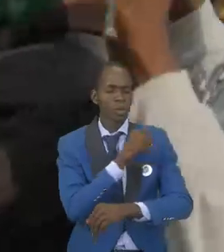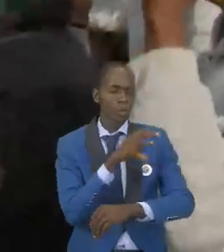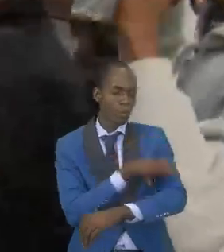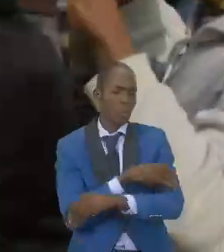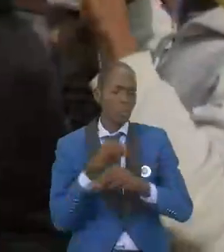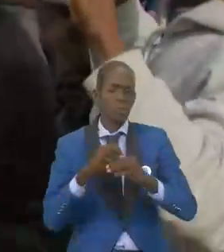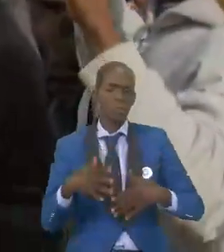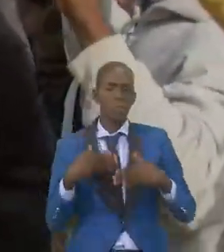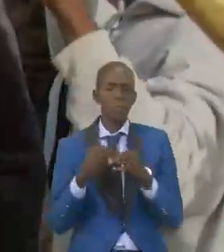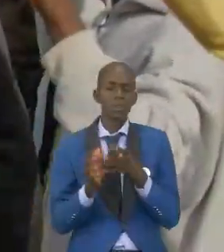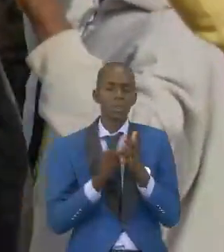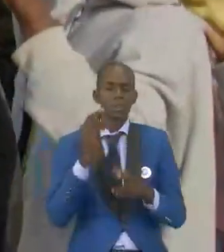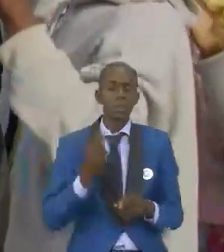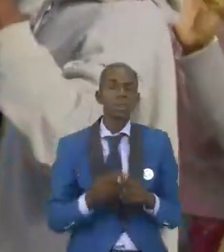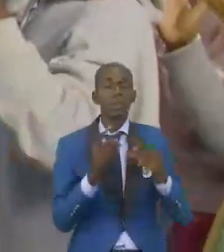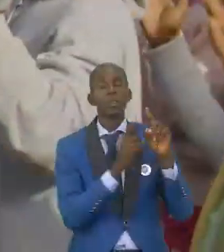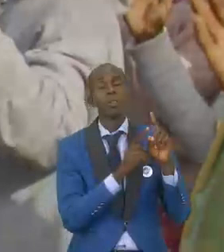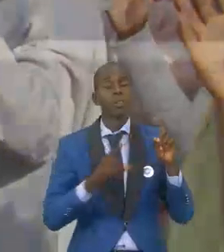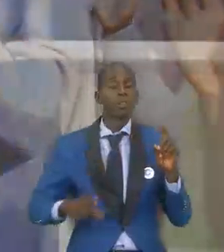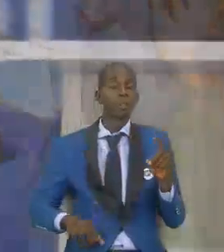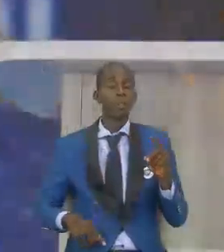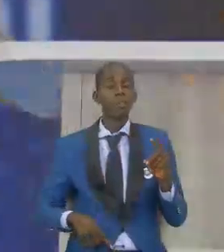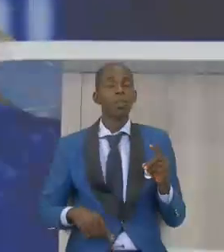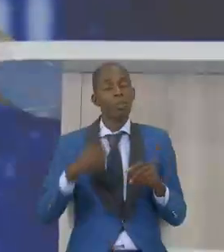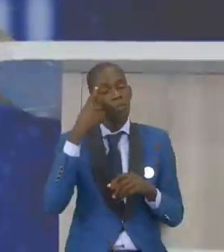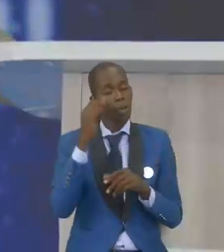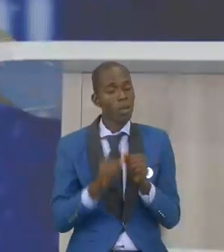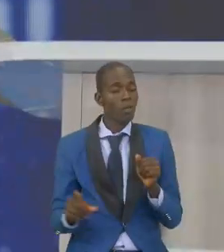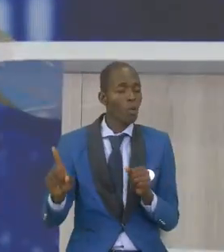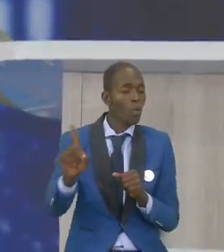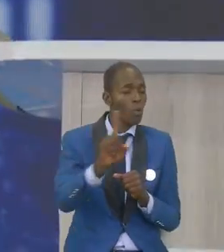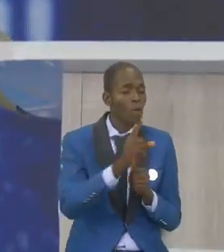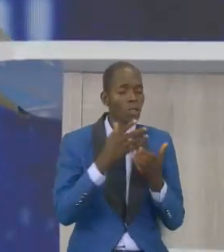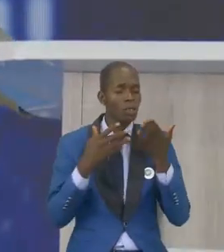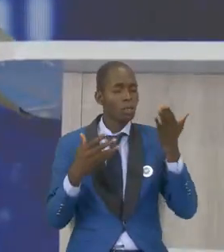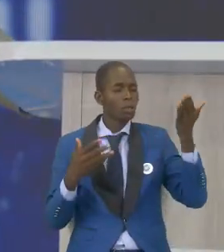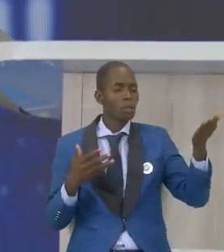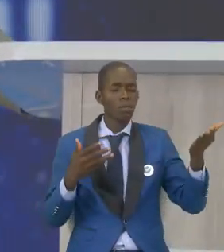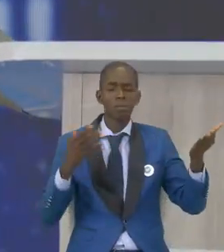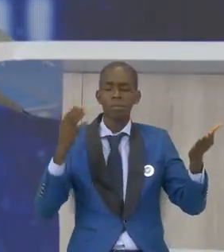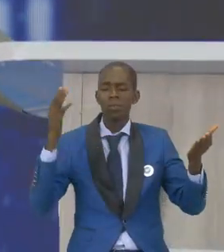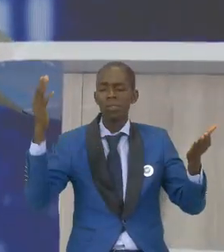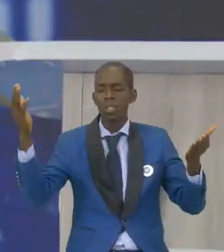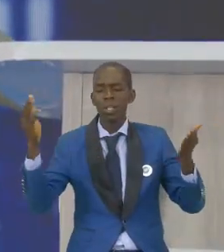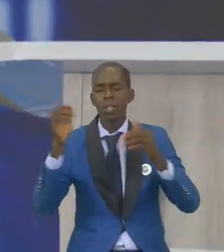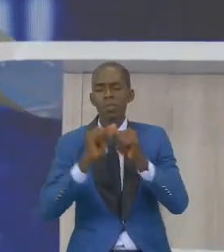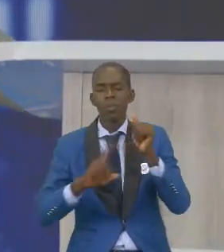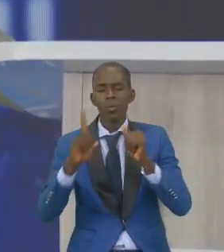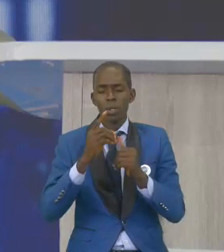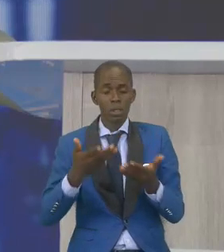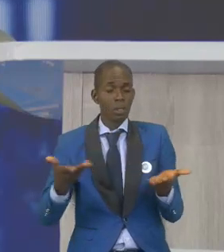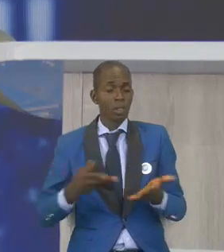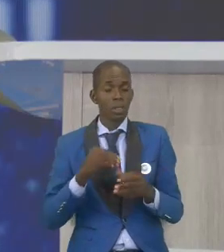life. Lord, for everyone here, everyone there, everyone at the Alpha